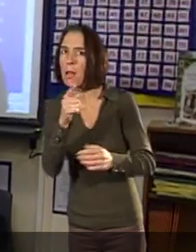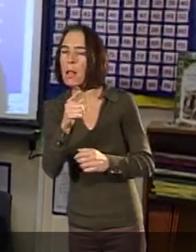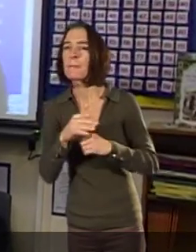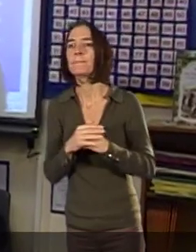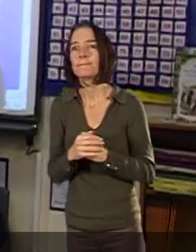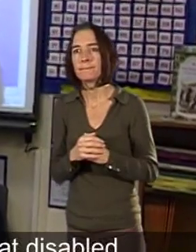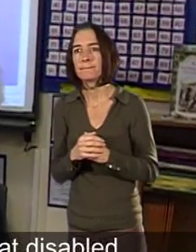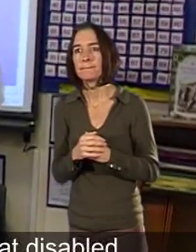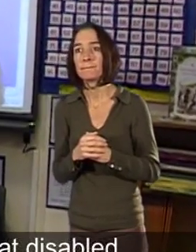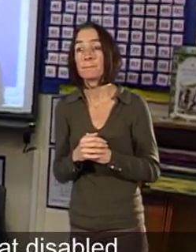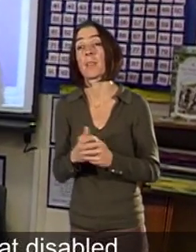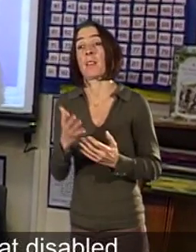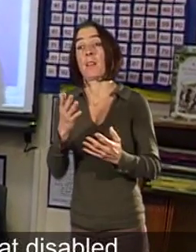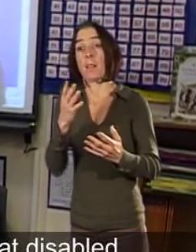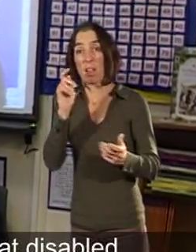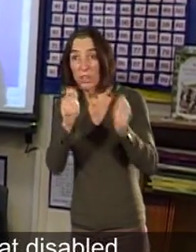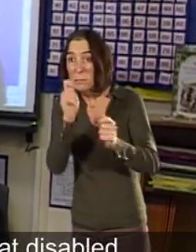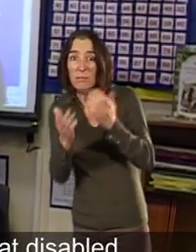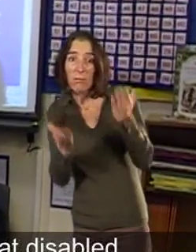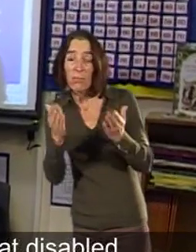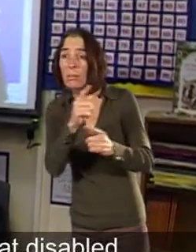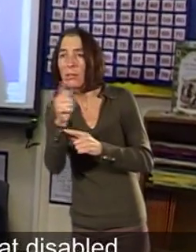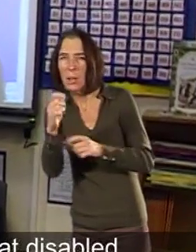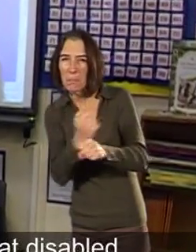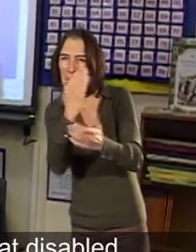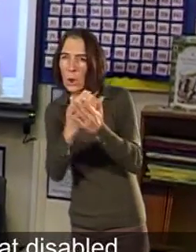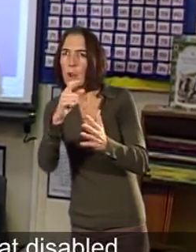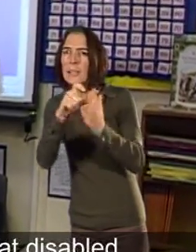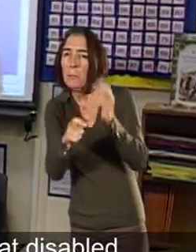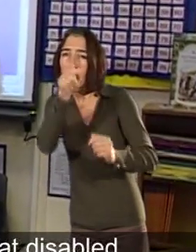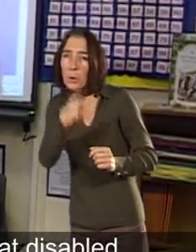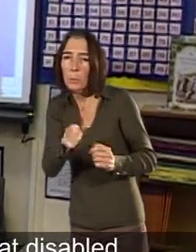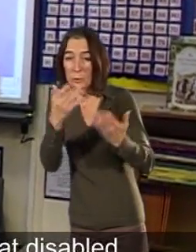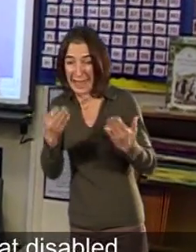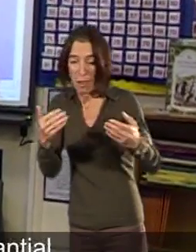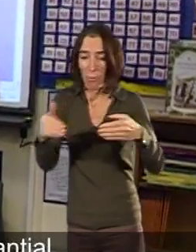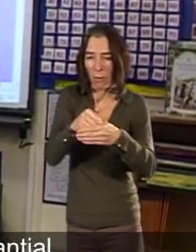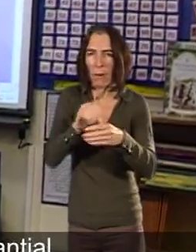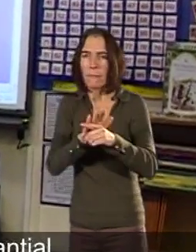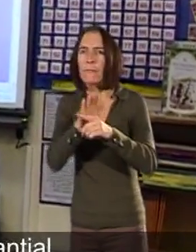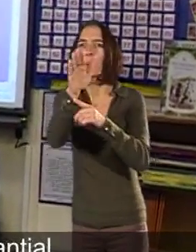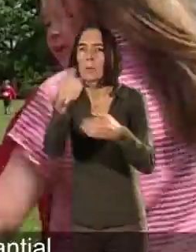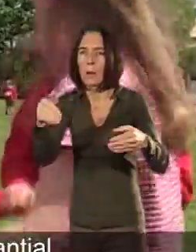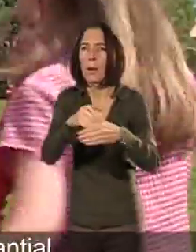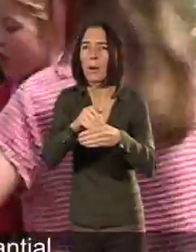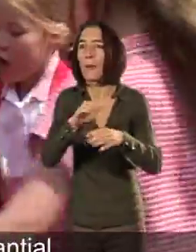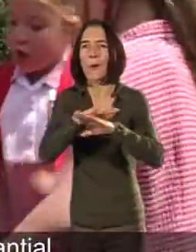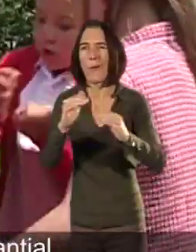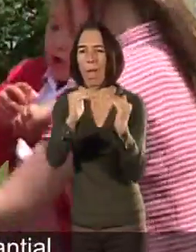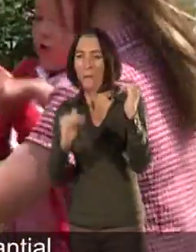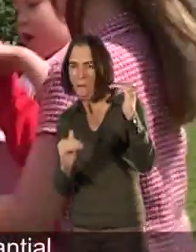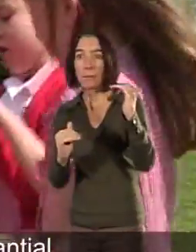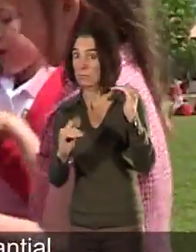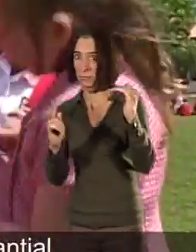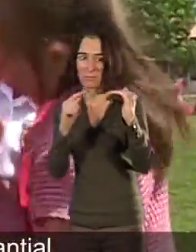adjustments. Reasonable adjustments ensure that disabled pupils in schools now and those who will attend in the future are not put